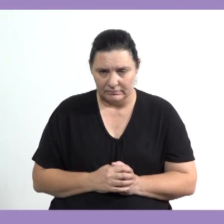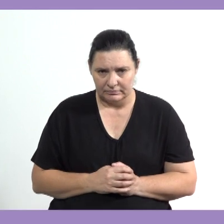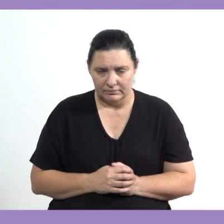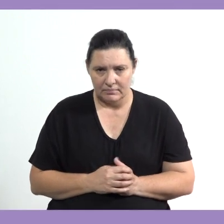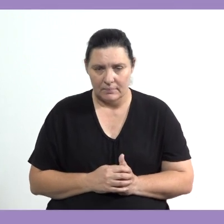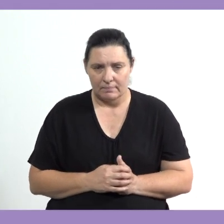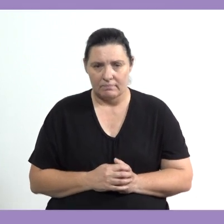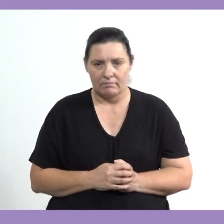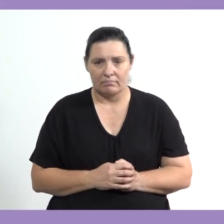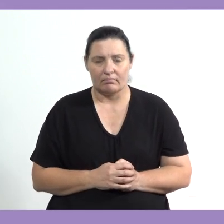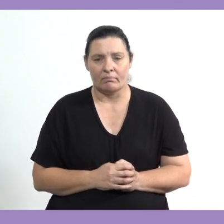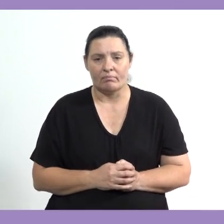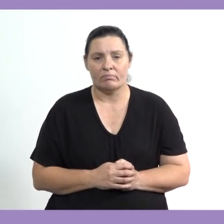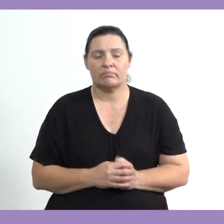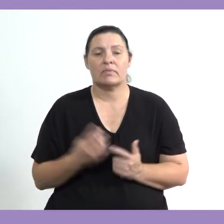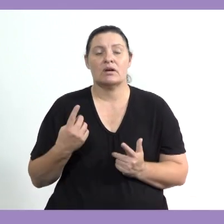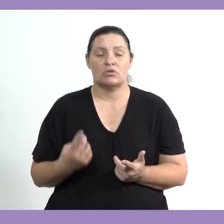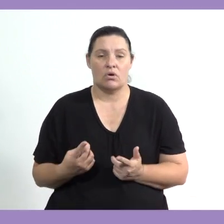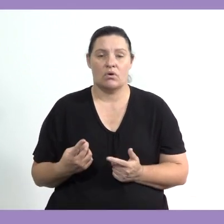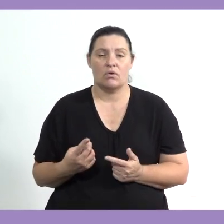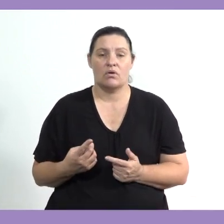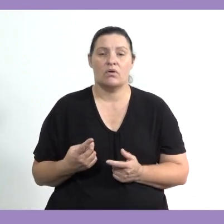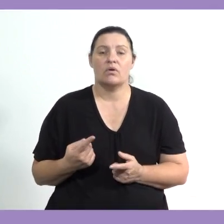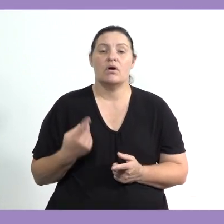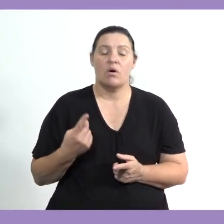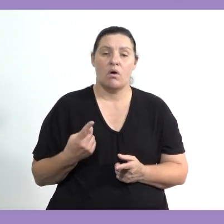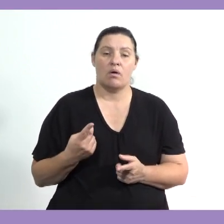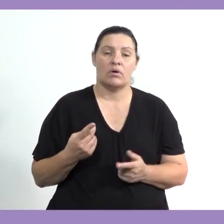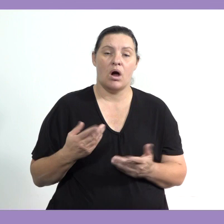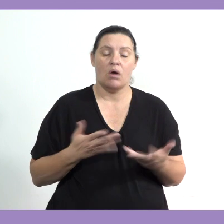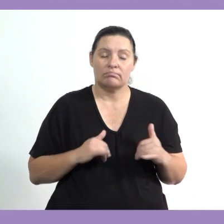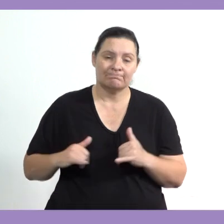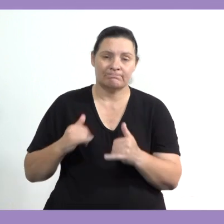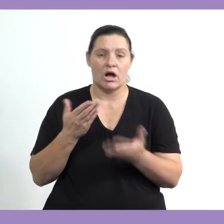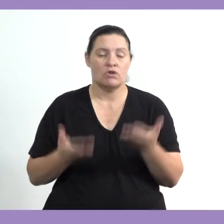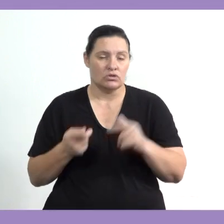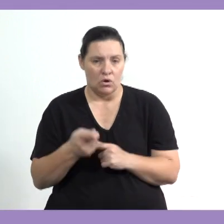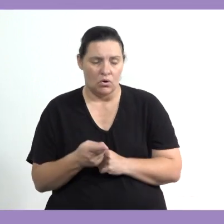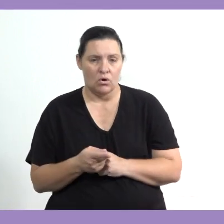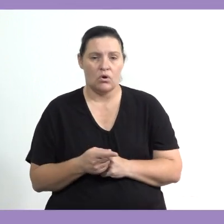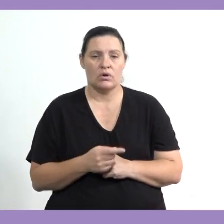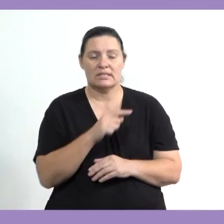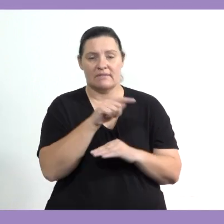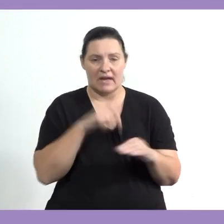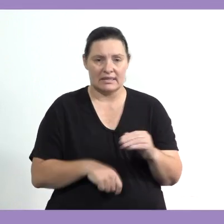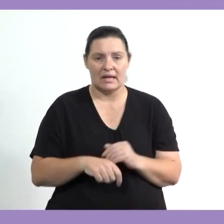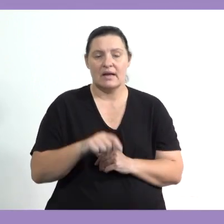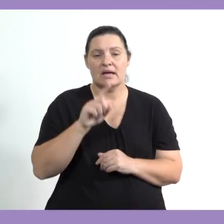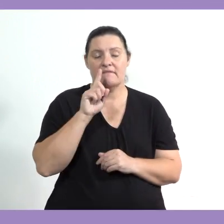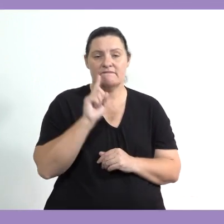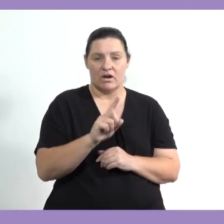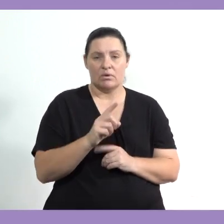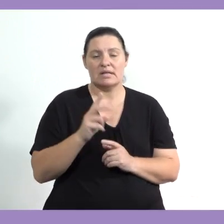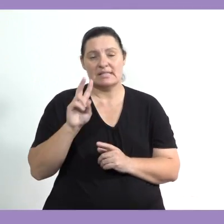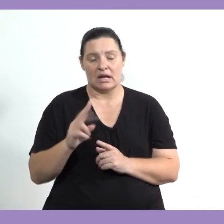the third term. The fourth point there, find the common ratio by dividing the second term by the